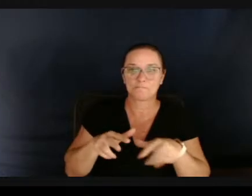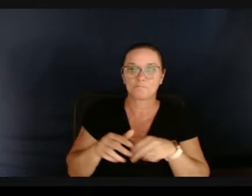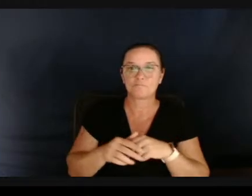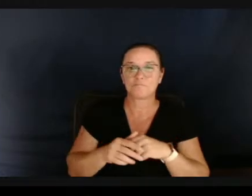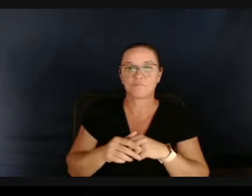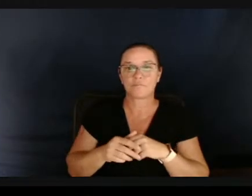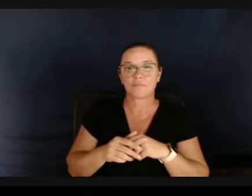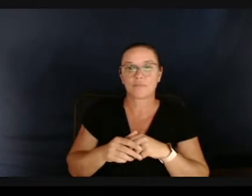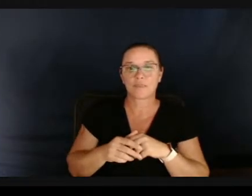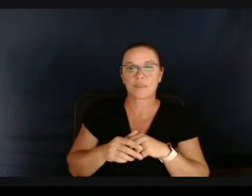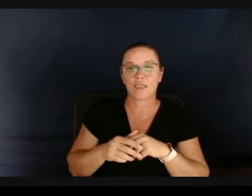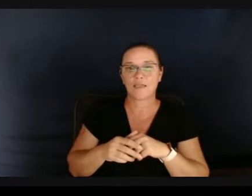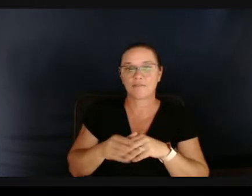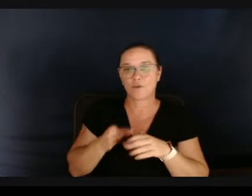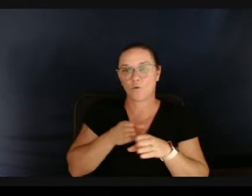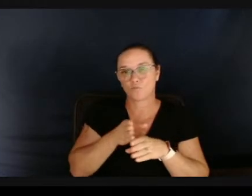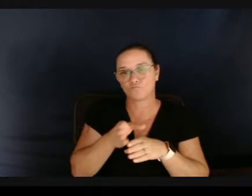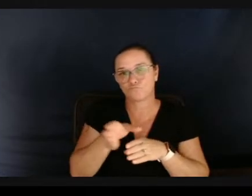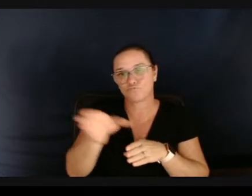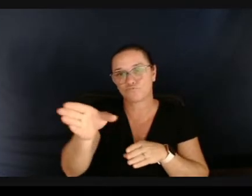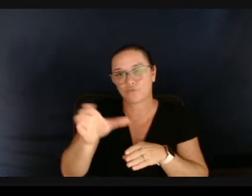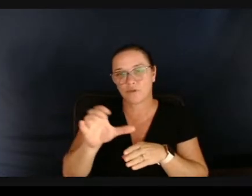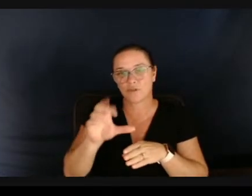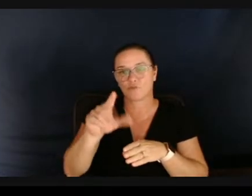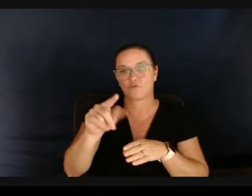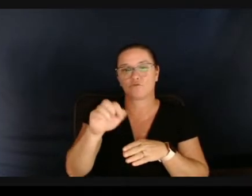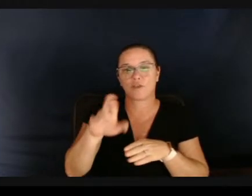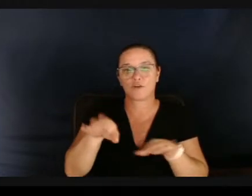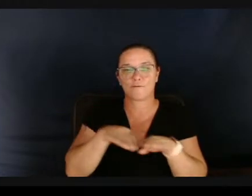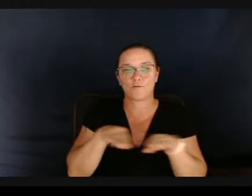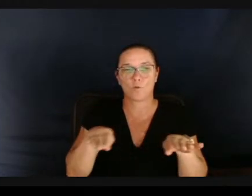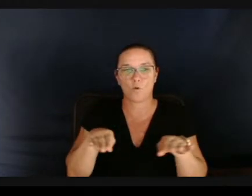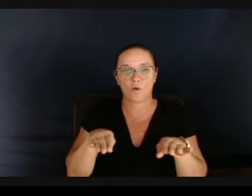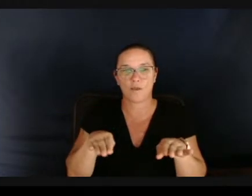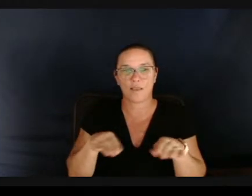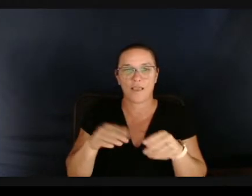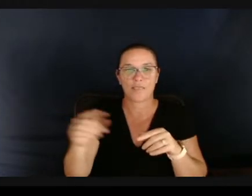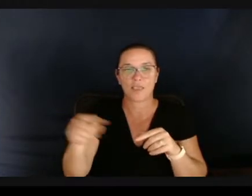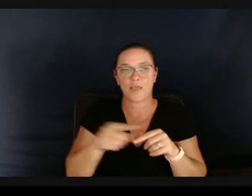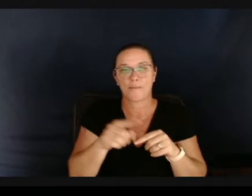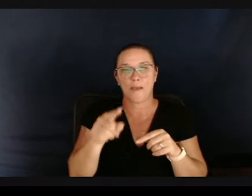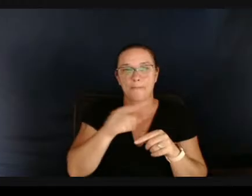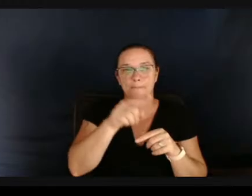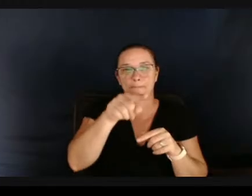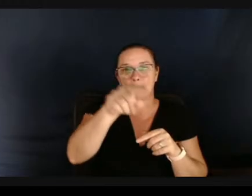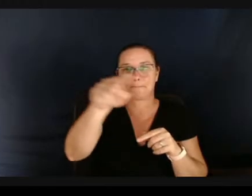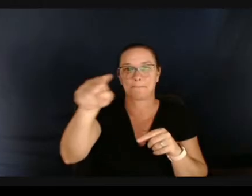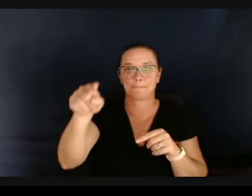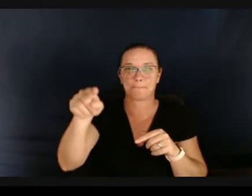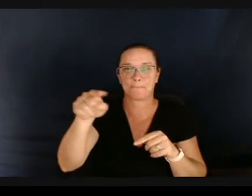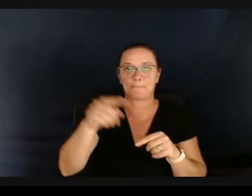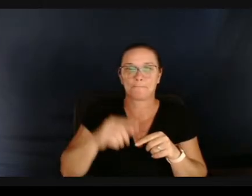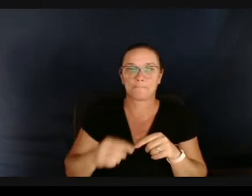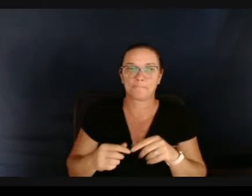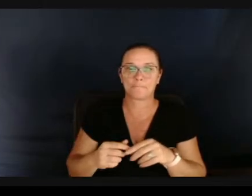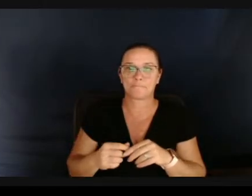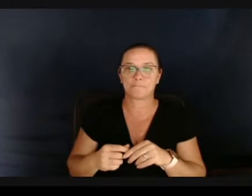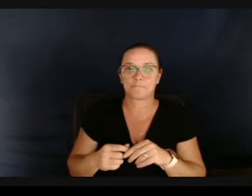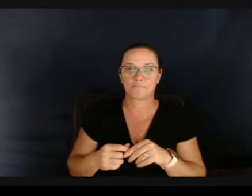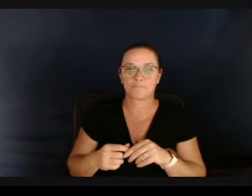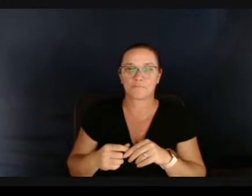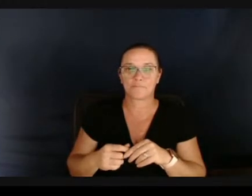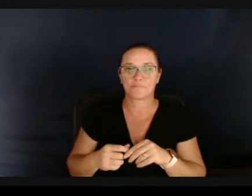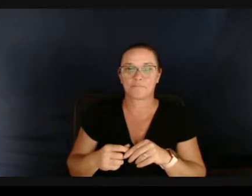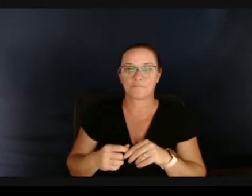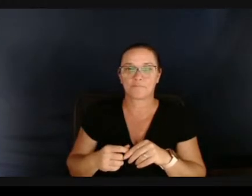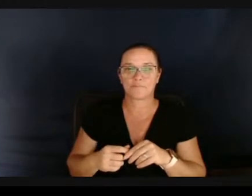There is that trail cutting across the bottom of the crater here as well. People like to often come back up along the rim that way and then loop back down in.